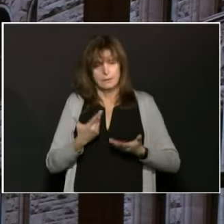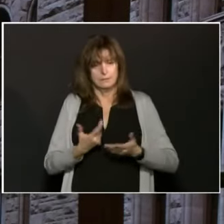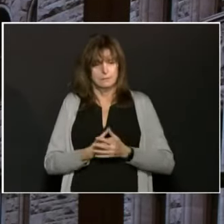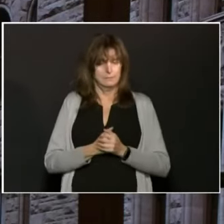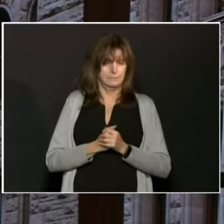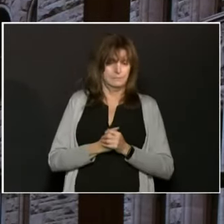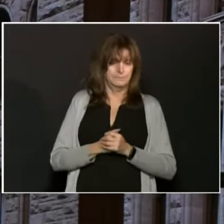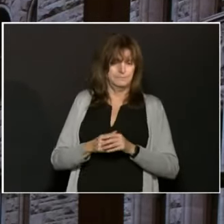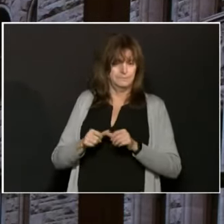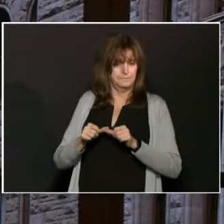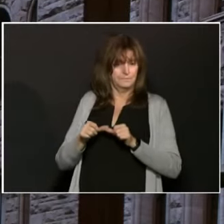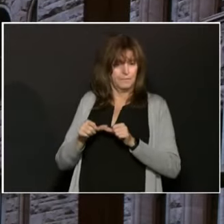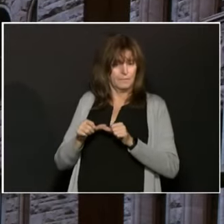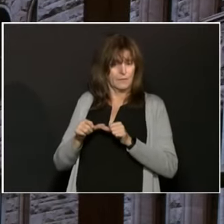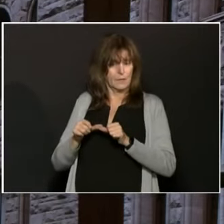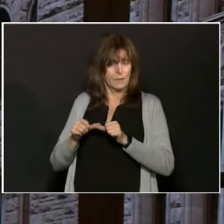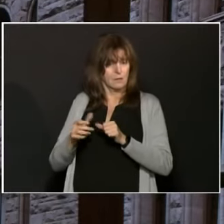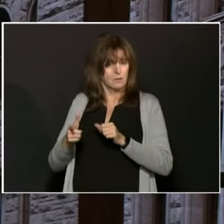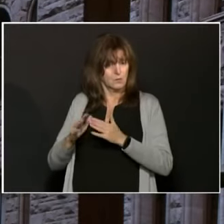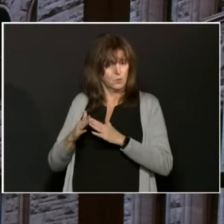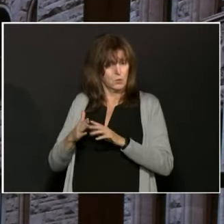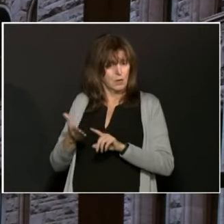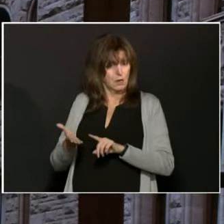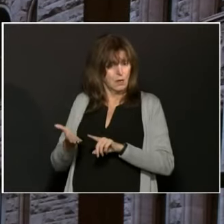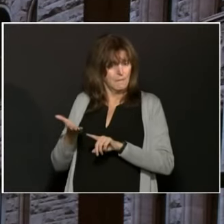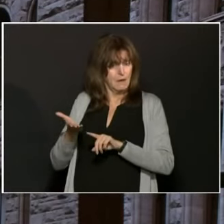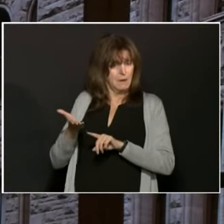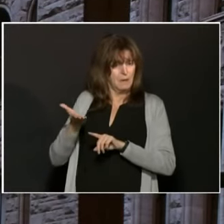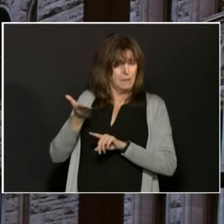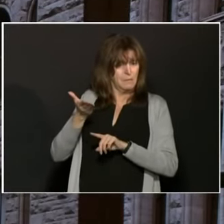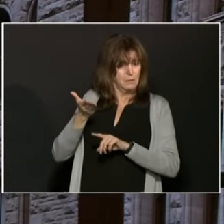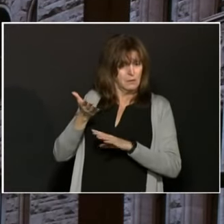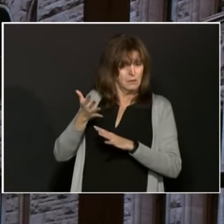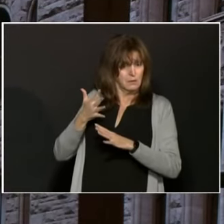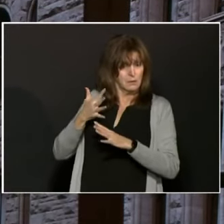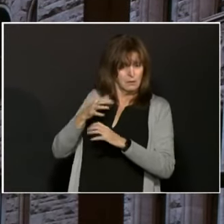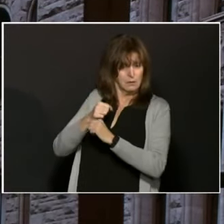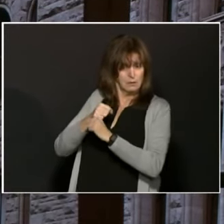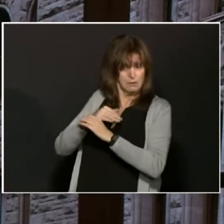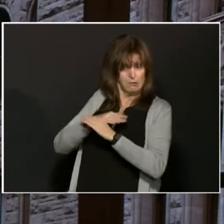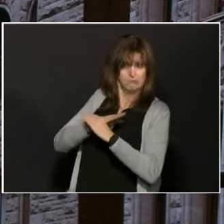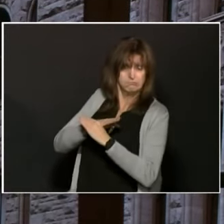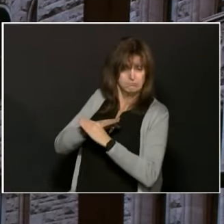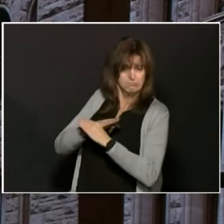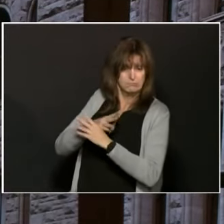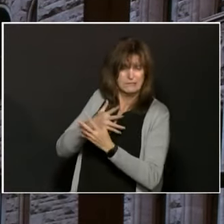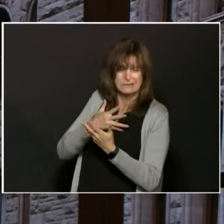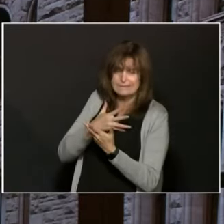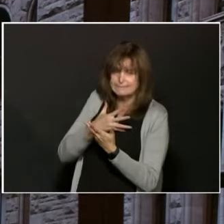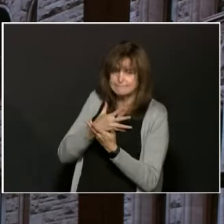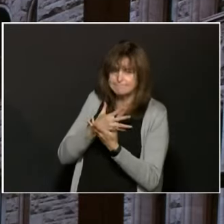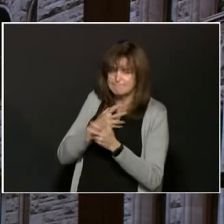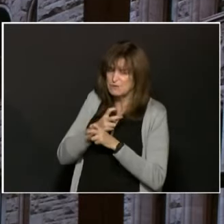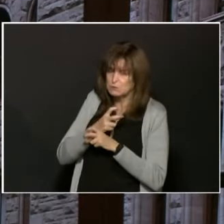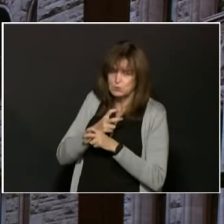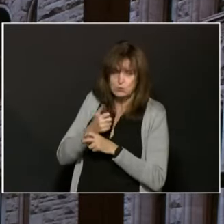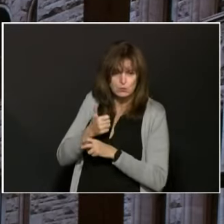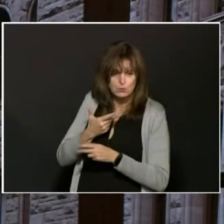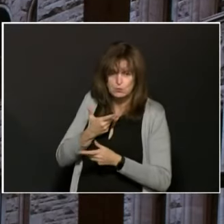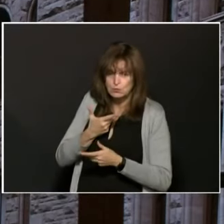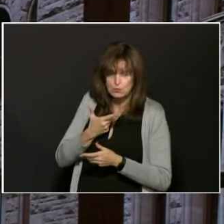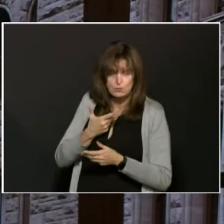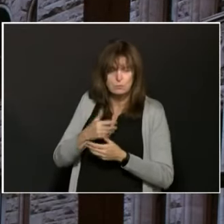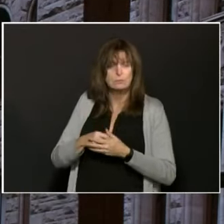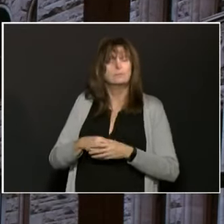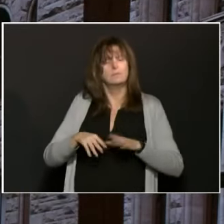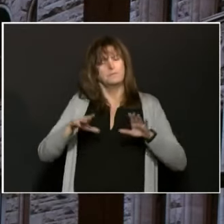rate down to keep our schools open, because the data and information we receive from our experts, like child psychologists and education leads, et